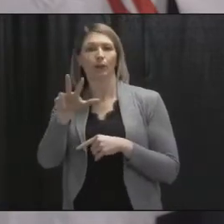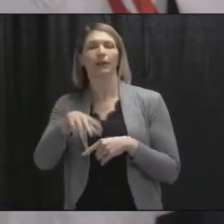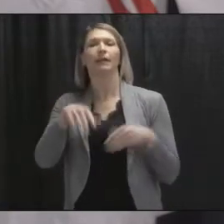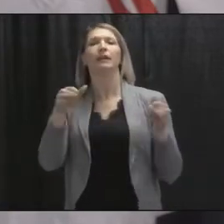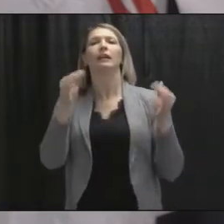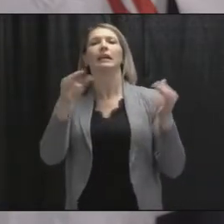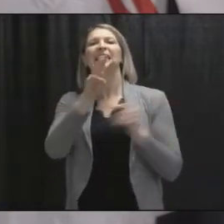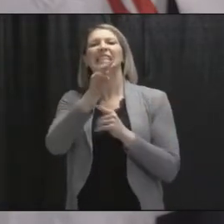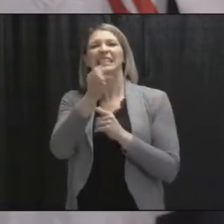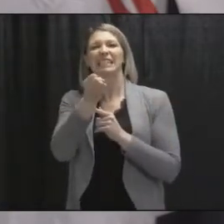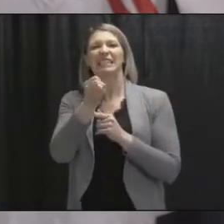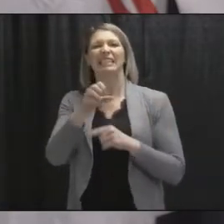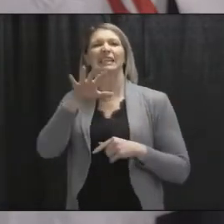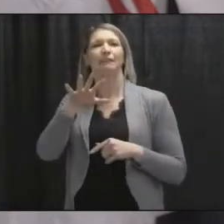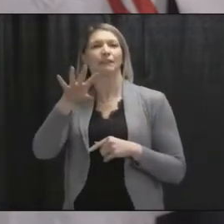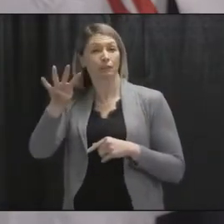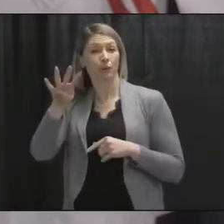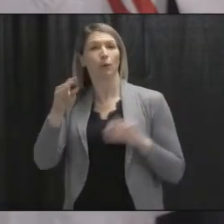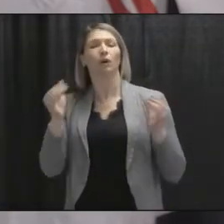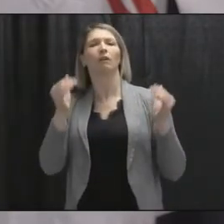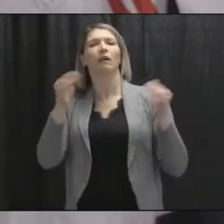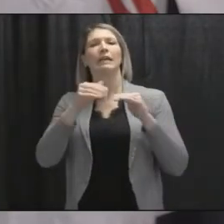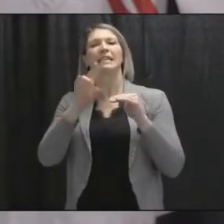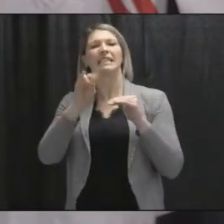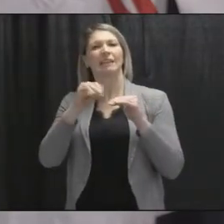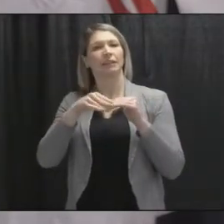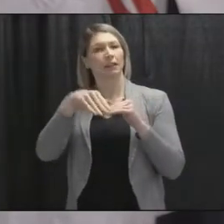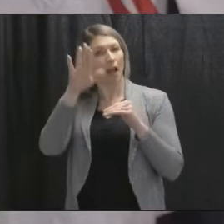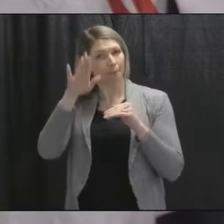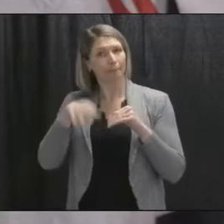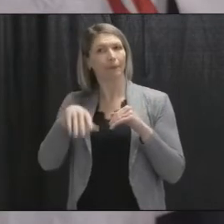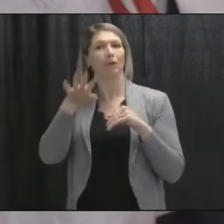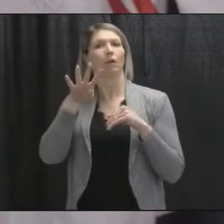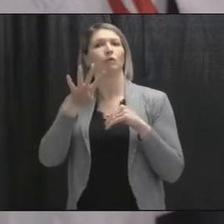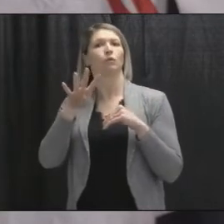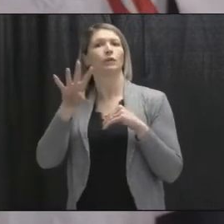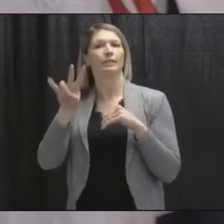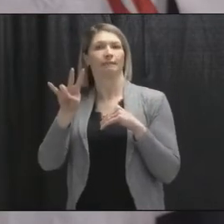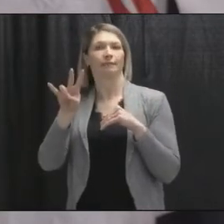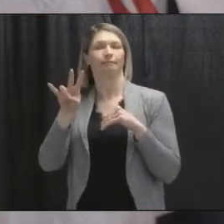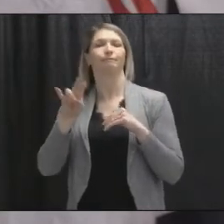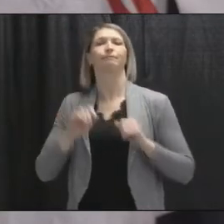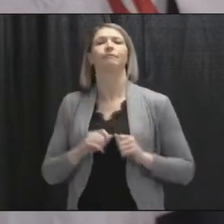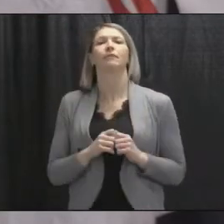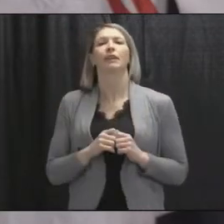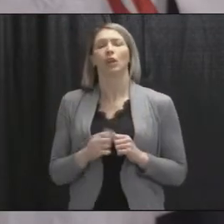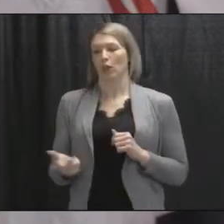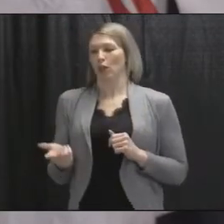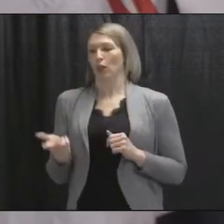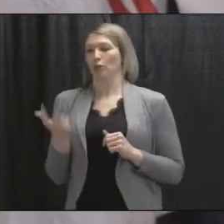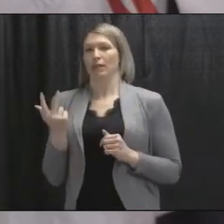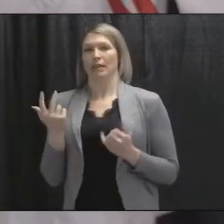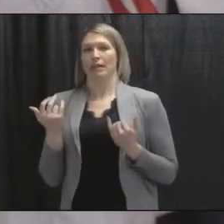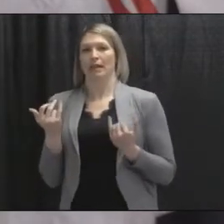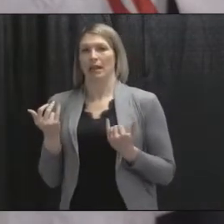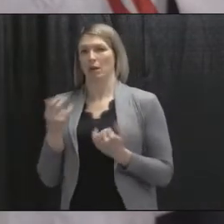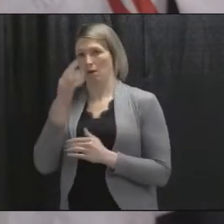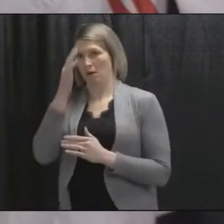are 70 and above. 9 people are in hospital due to the virus, and of these patients, 3 are in intensive